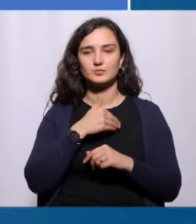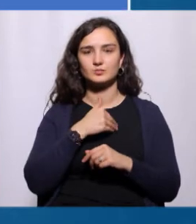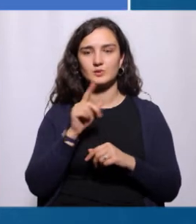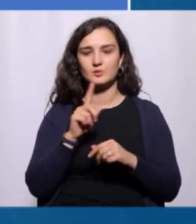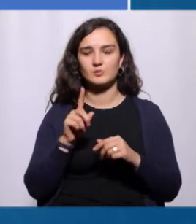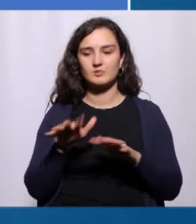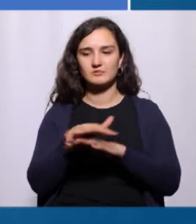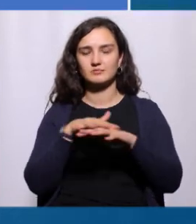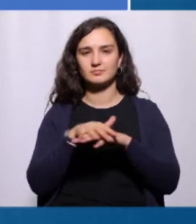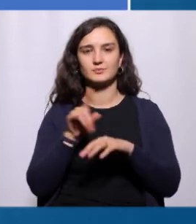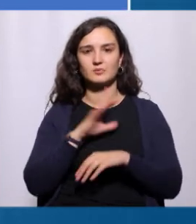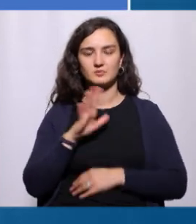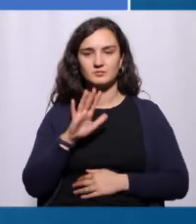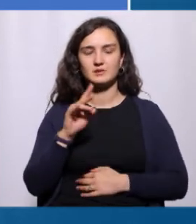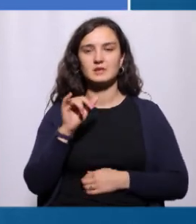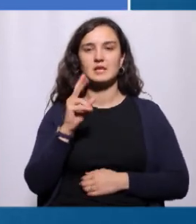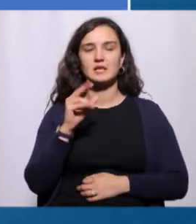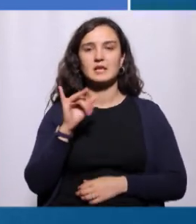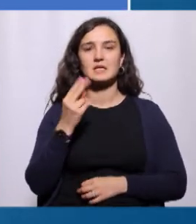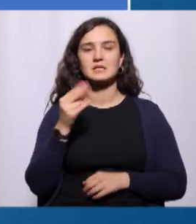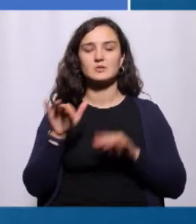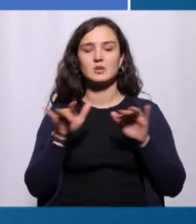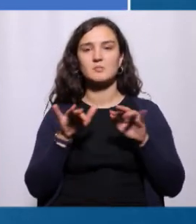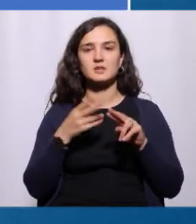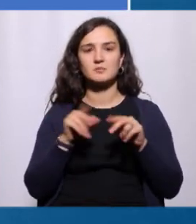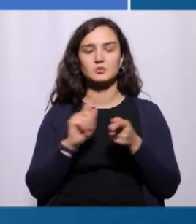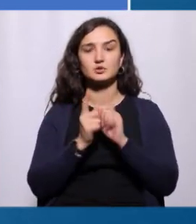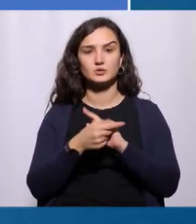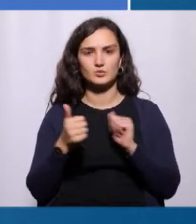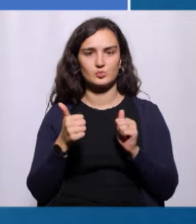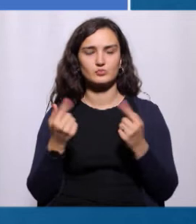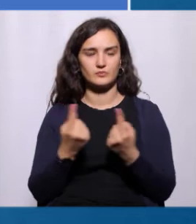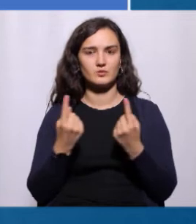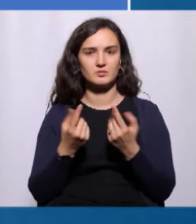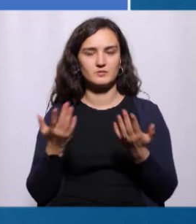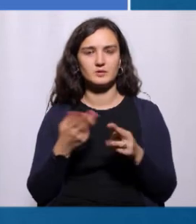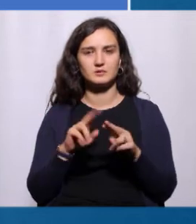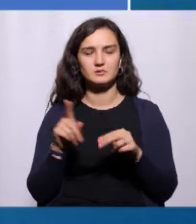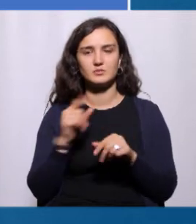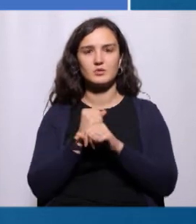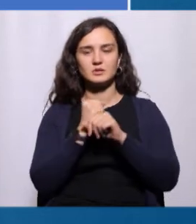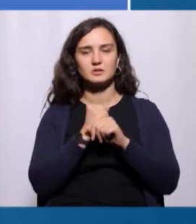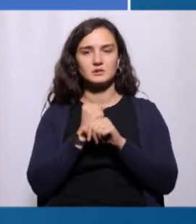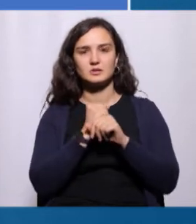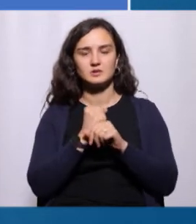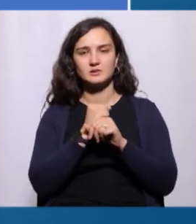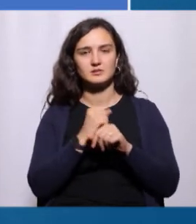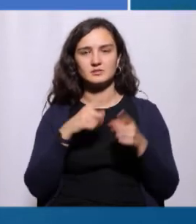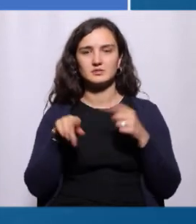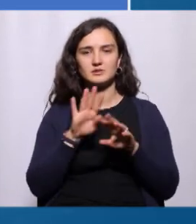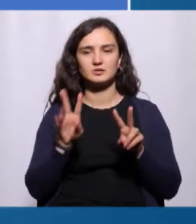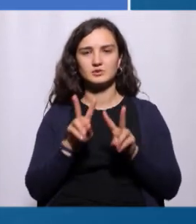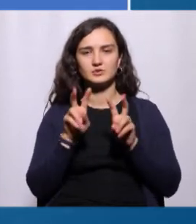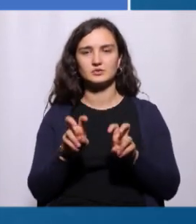avoid crowds. Recreational activities are going to change as well. Having a holiday will no longer